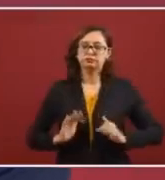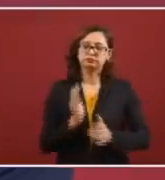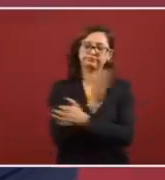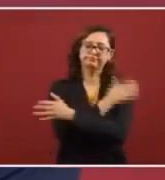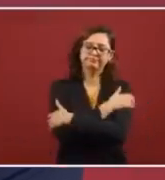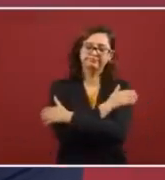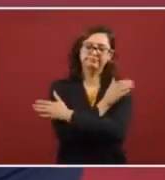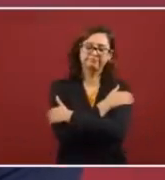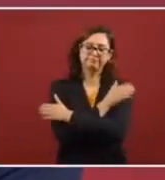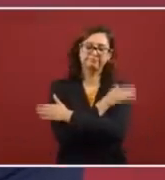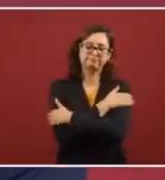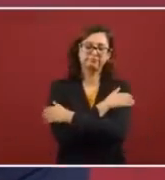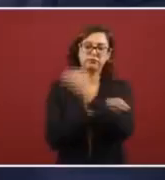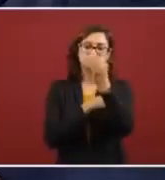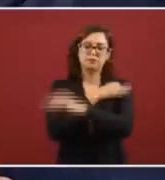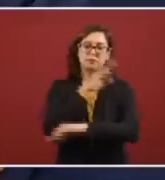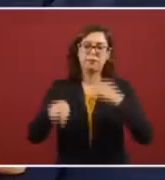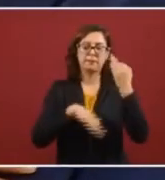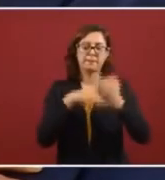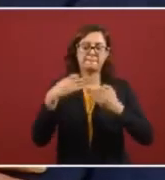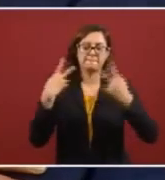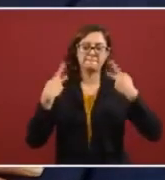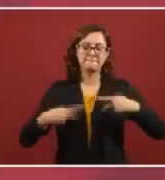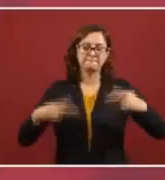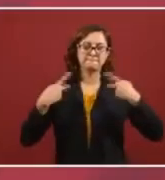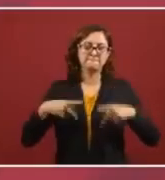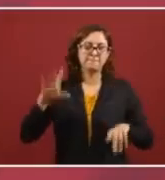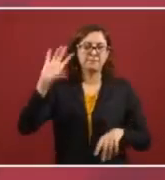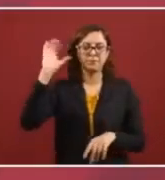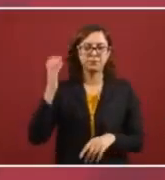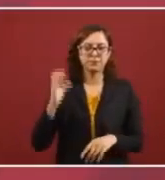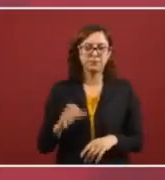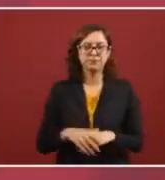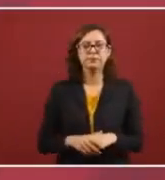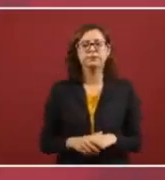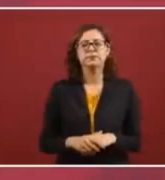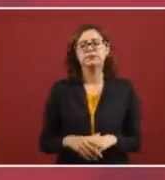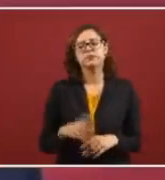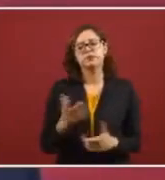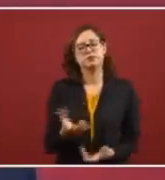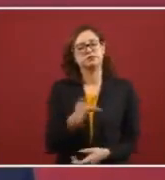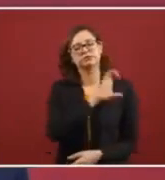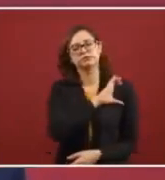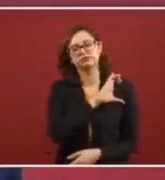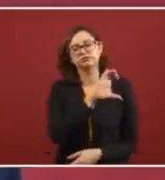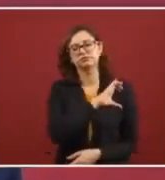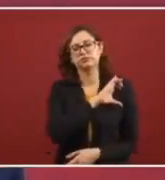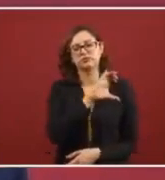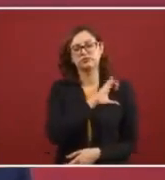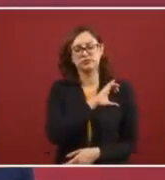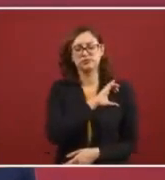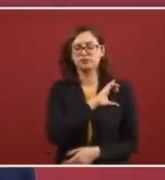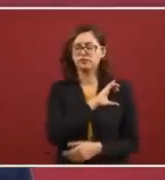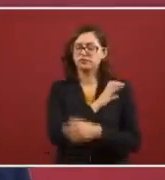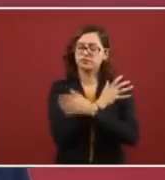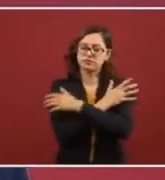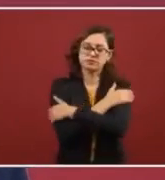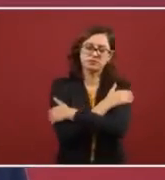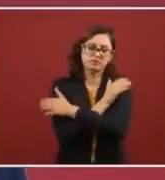I'm sending a hug to all the people of Culiacán, and all my affection, and all